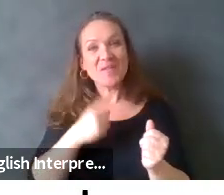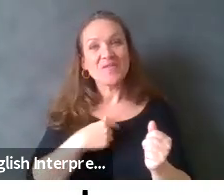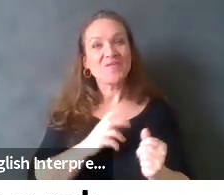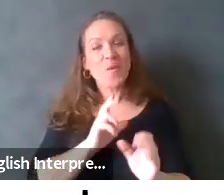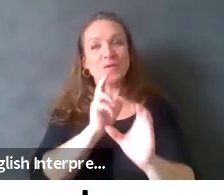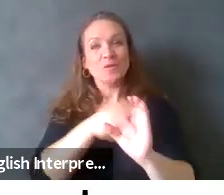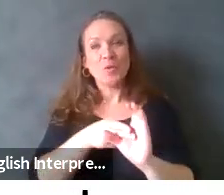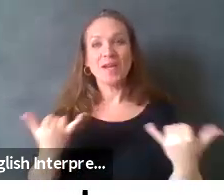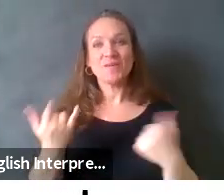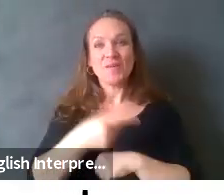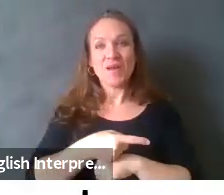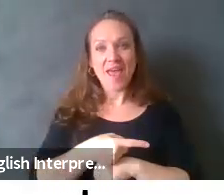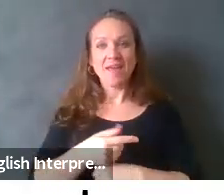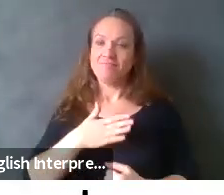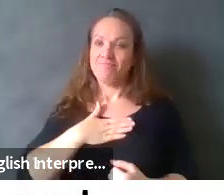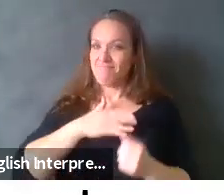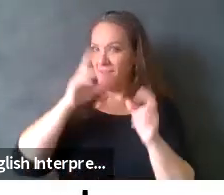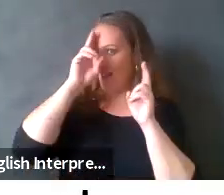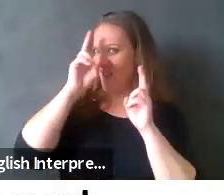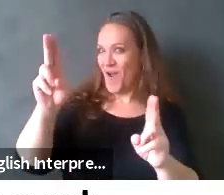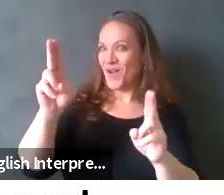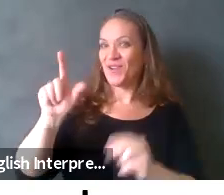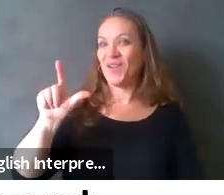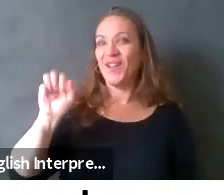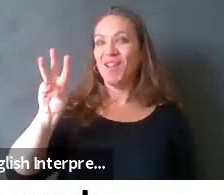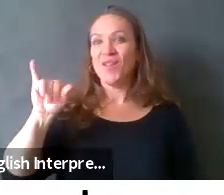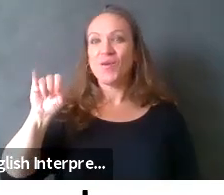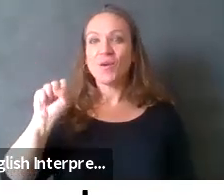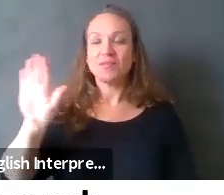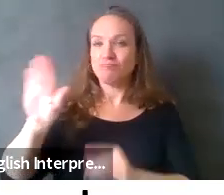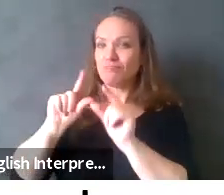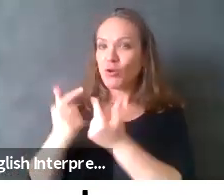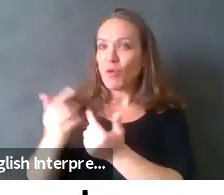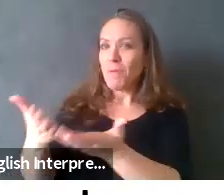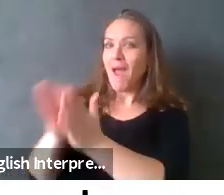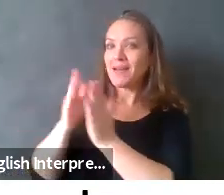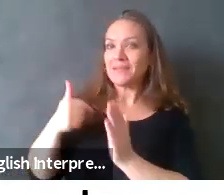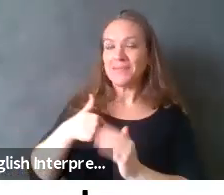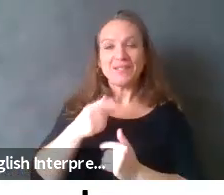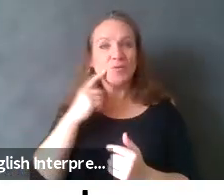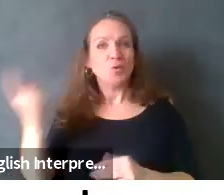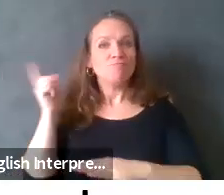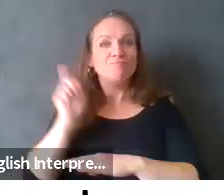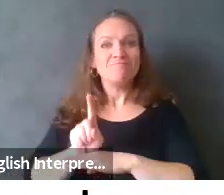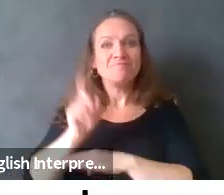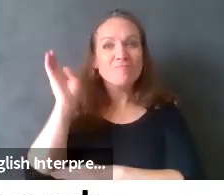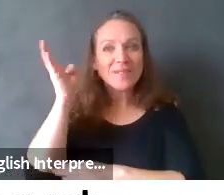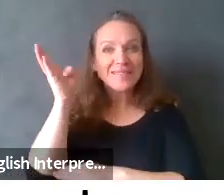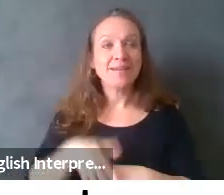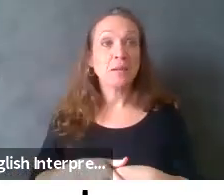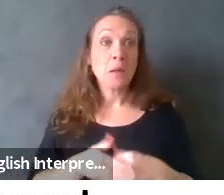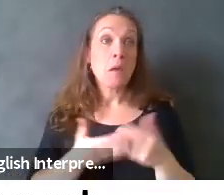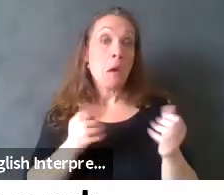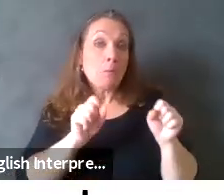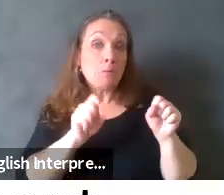presentation. It's a real honor to be asked by Louis and the group to present to all of you. I may have met some of